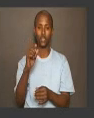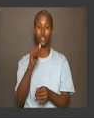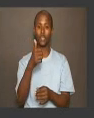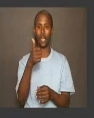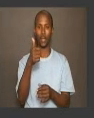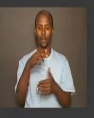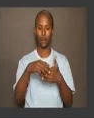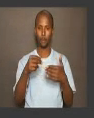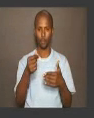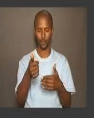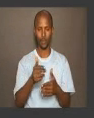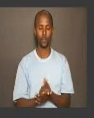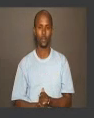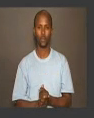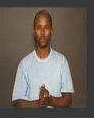110 bir.